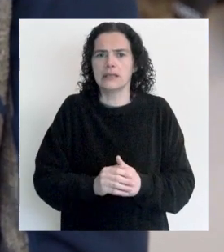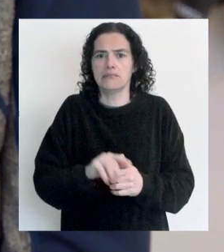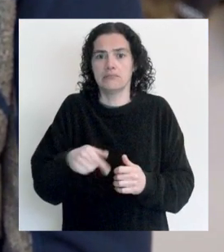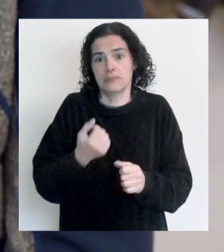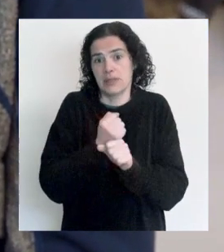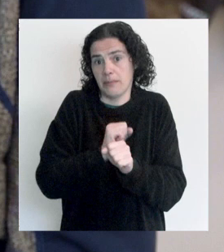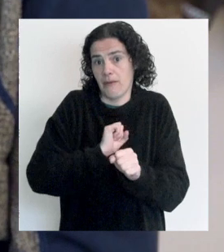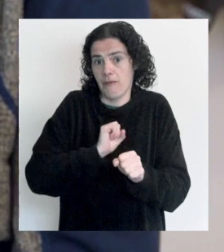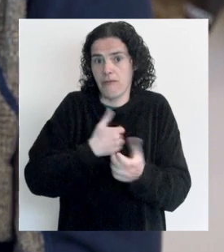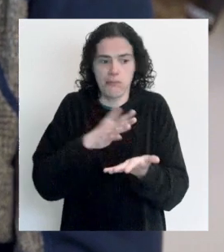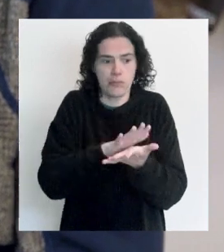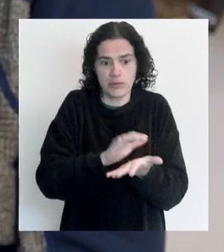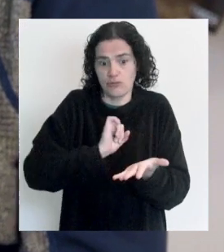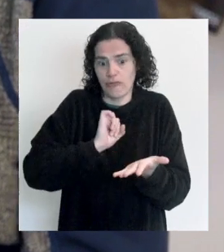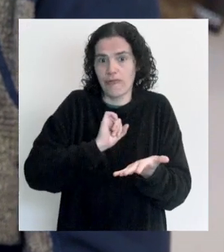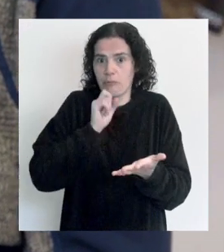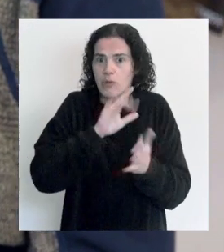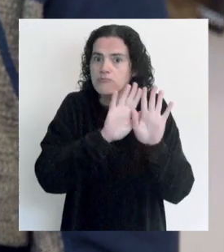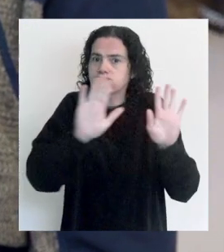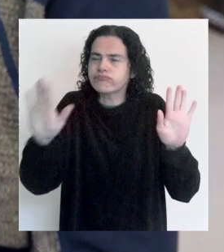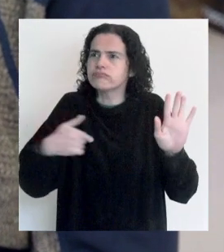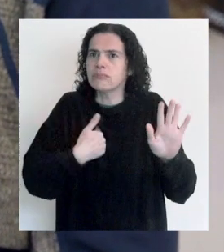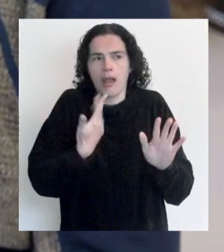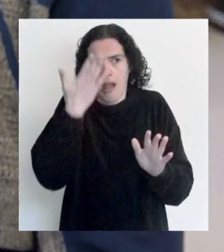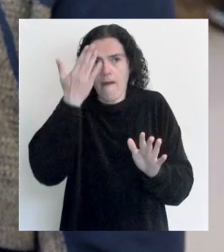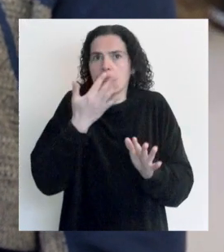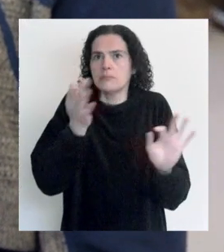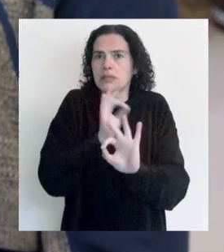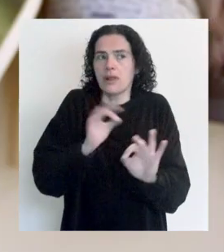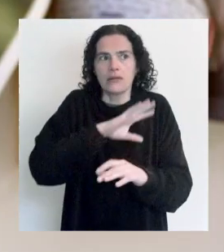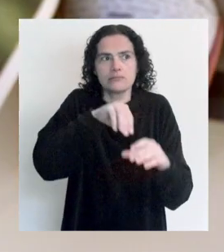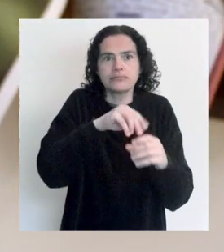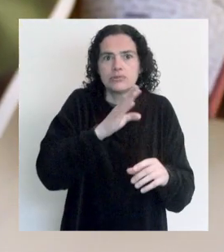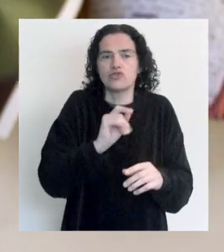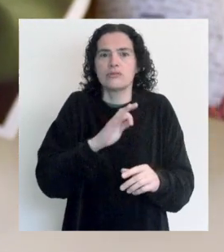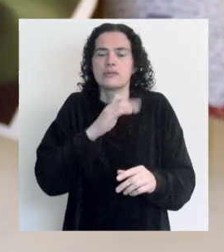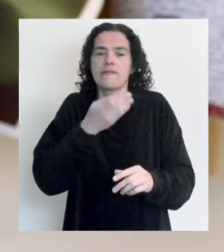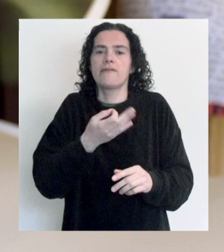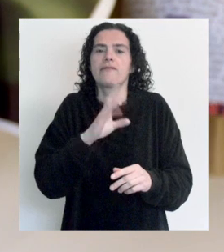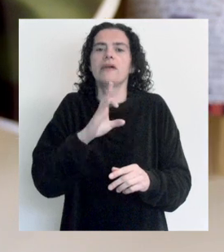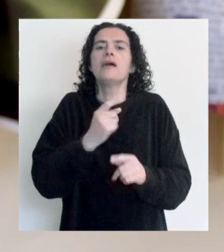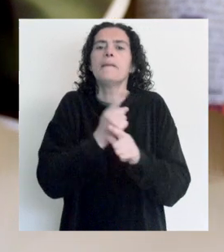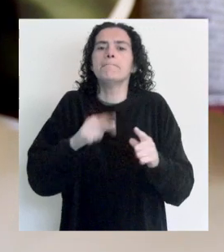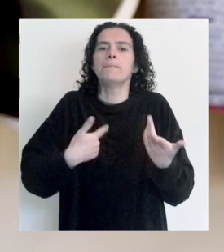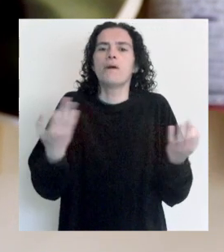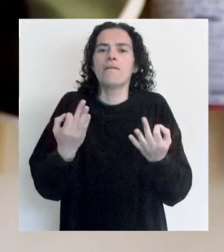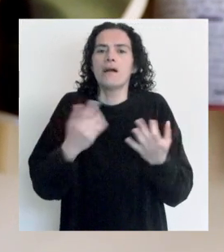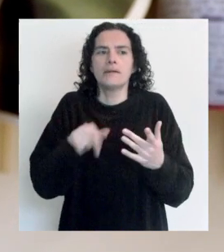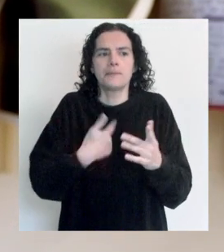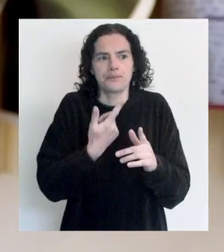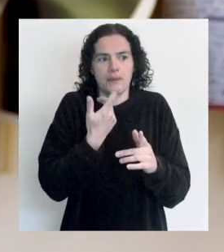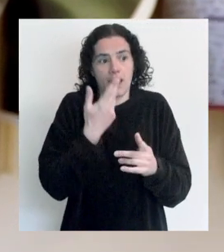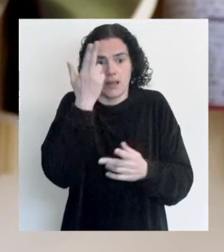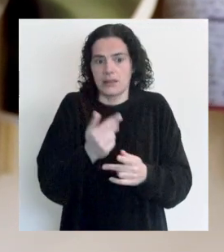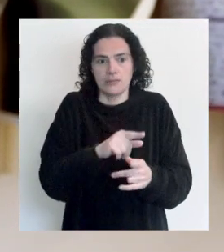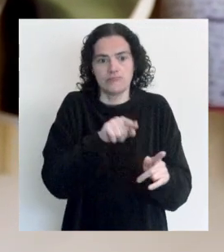my curatorial kind of publications, that I thought it would be fantastic to involve Joseph, because of course the incredible